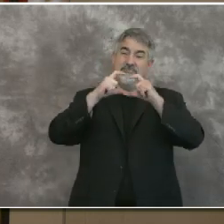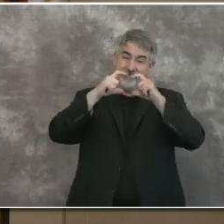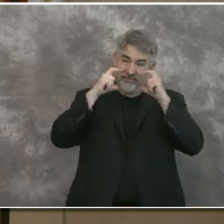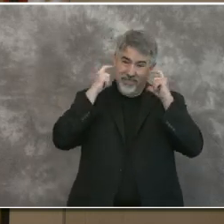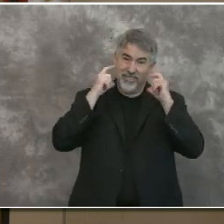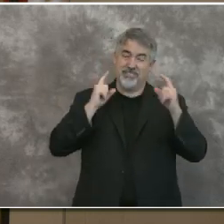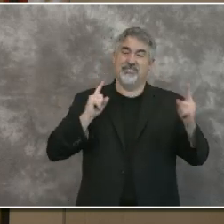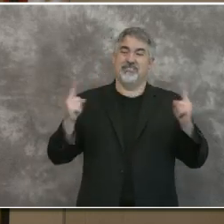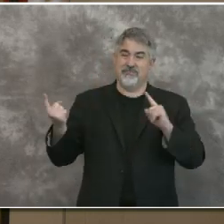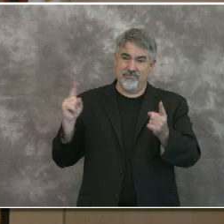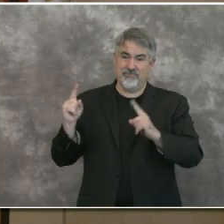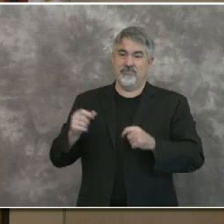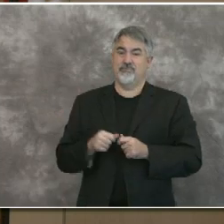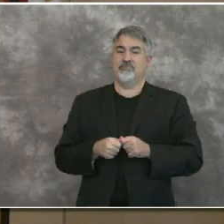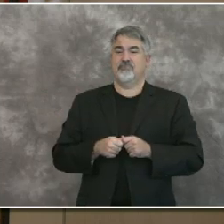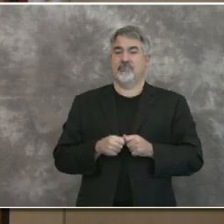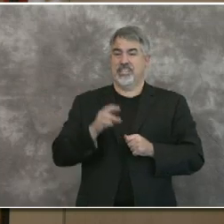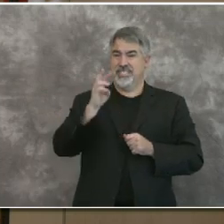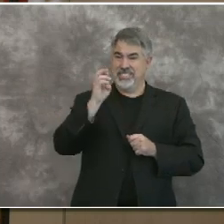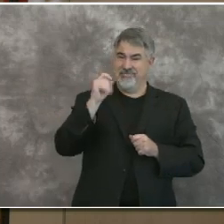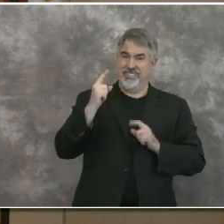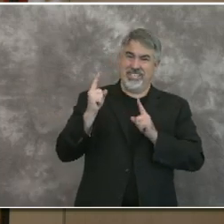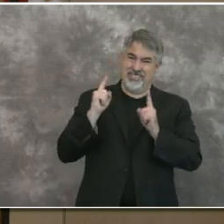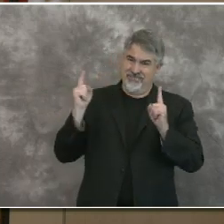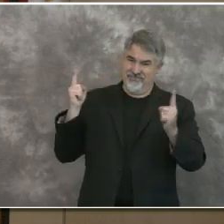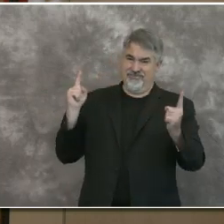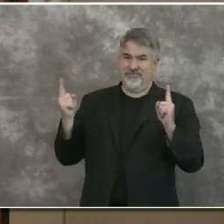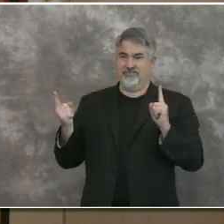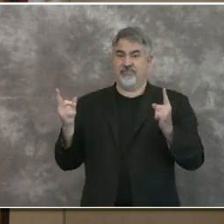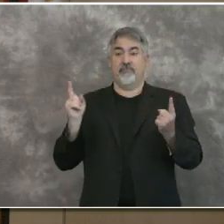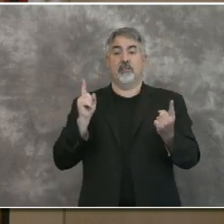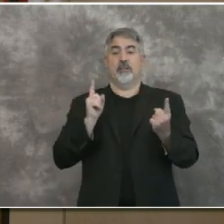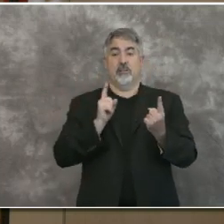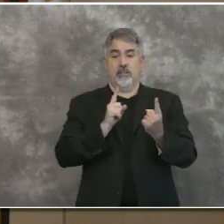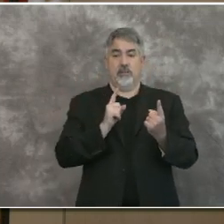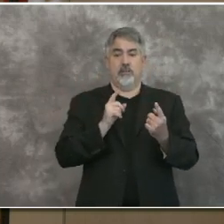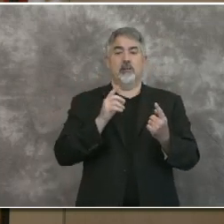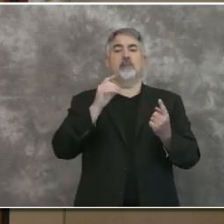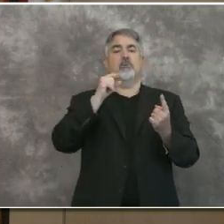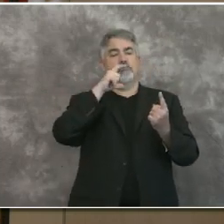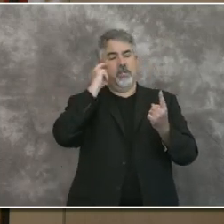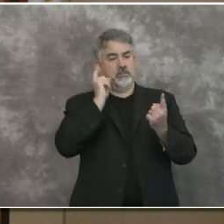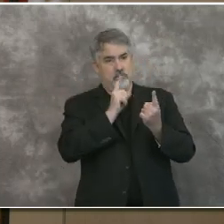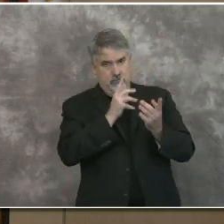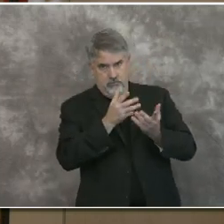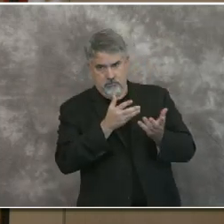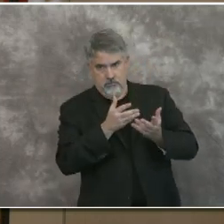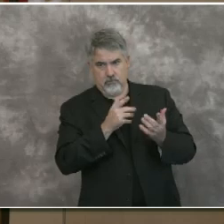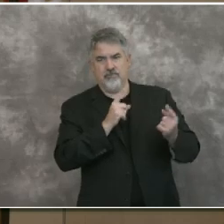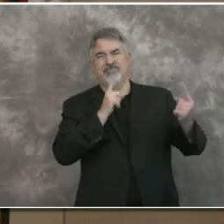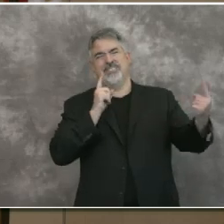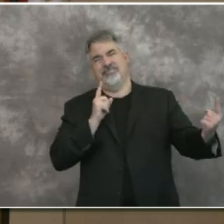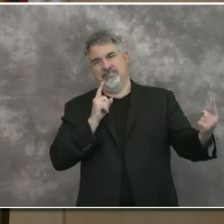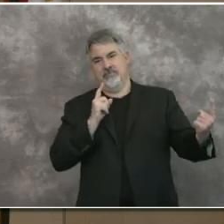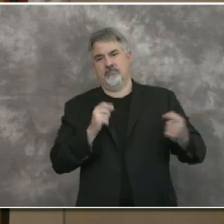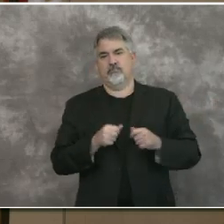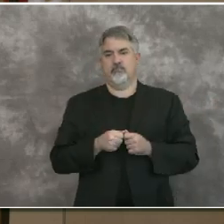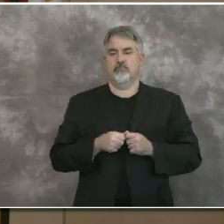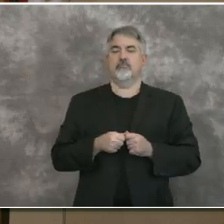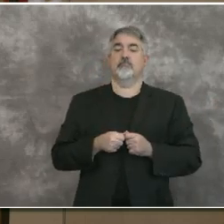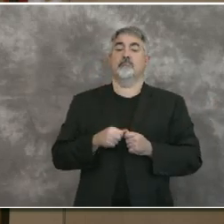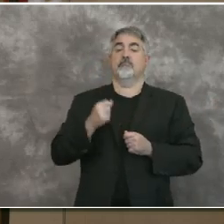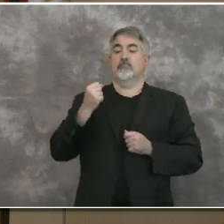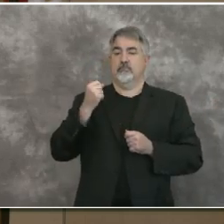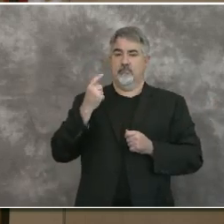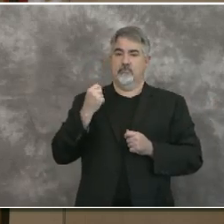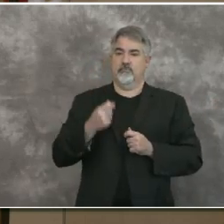feet, or as they are approaching others, that they have that 6 feet of separation as well as using the mask,